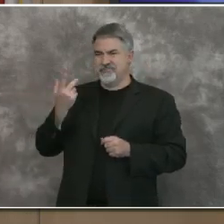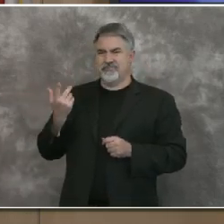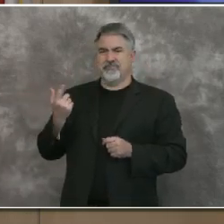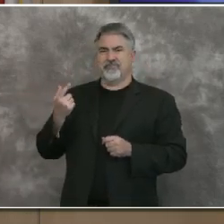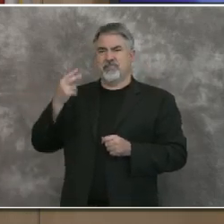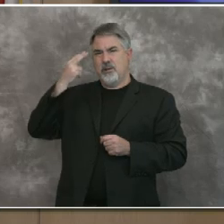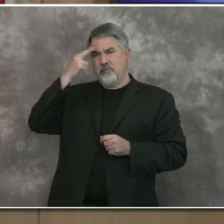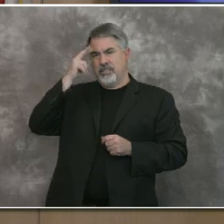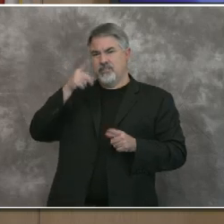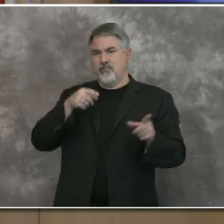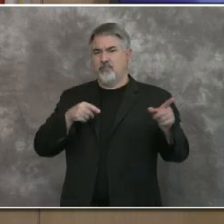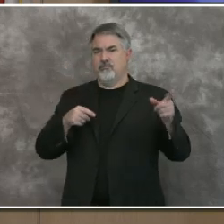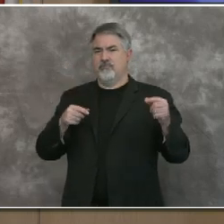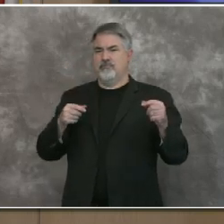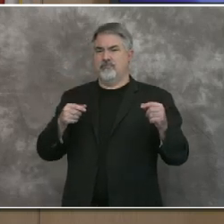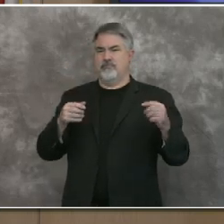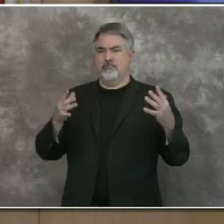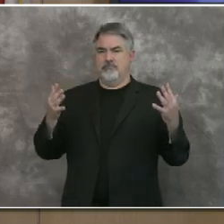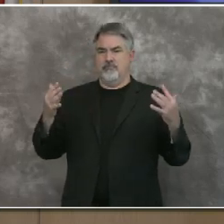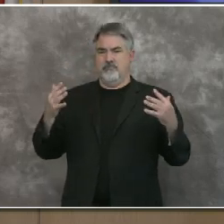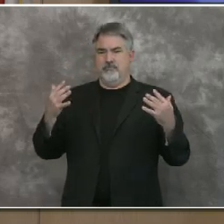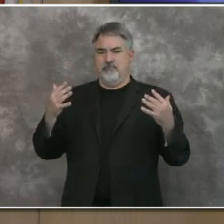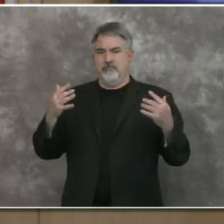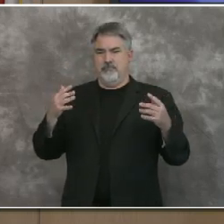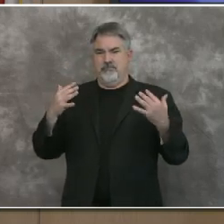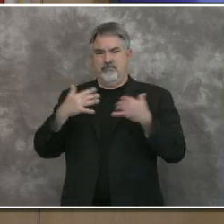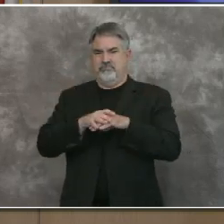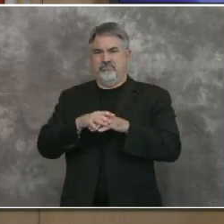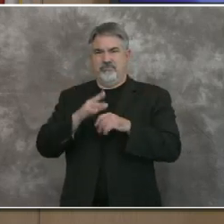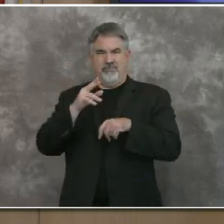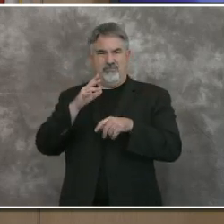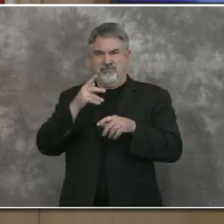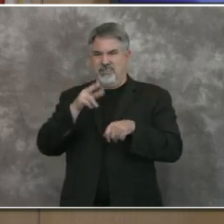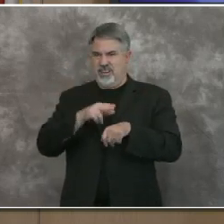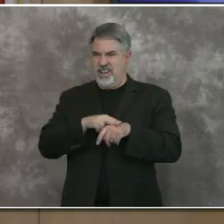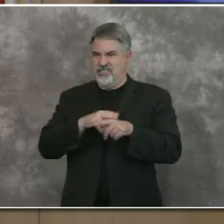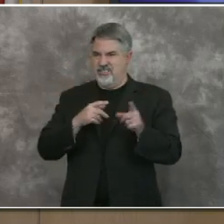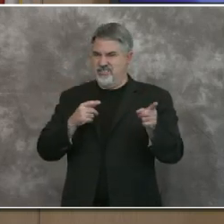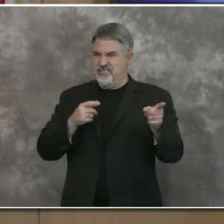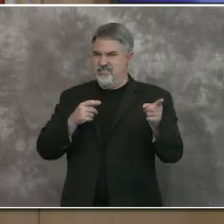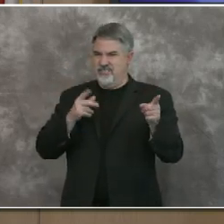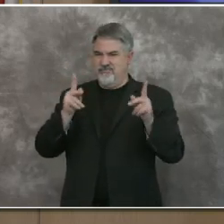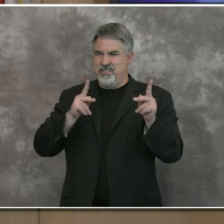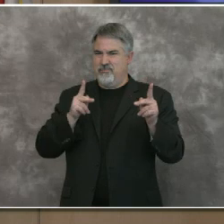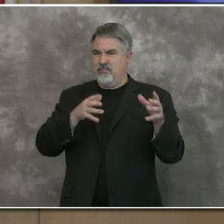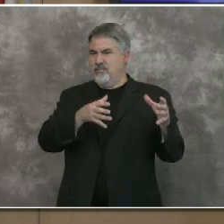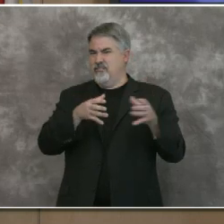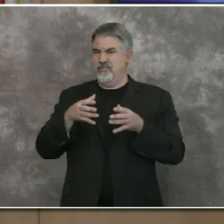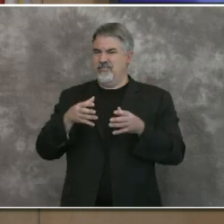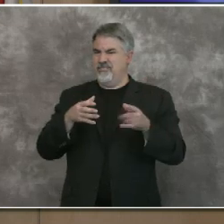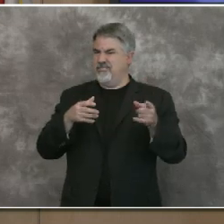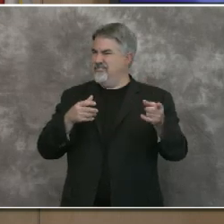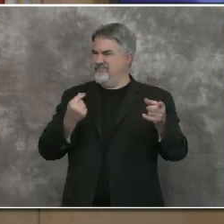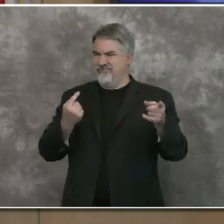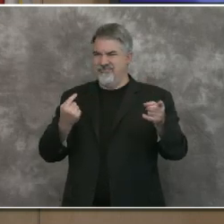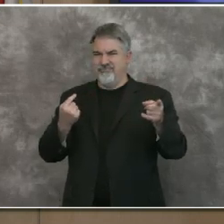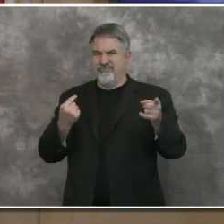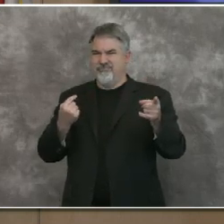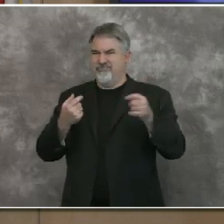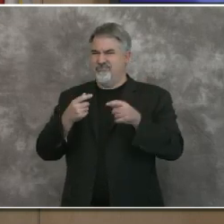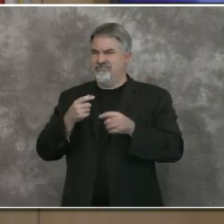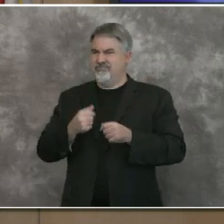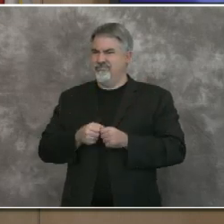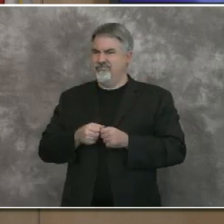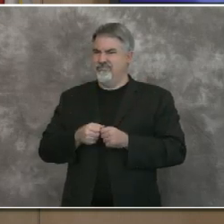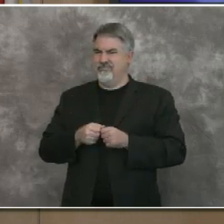border communities? Is this a natural process due to having binational population, or does it have to do with the problems with access to quality